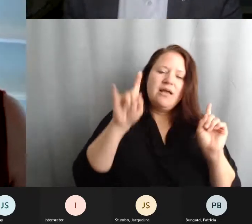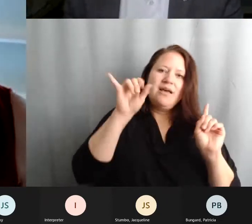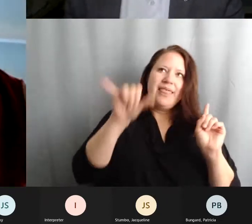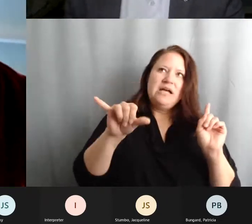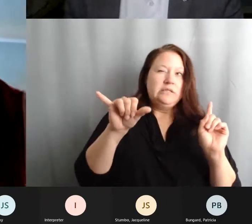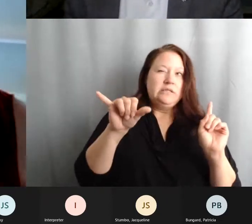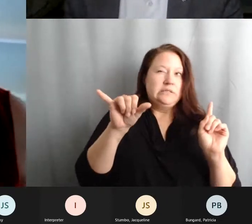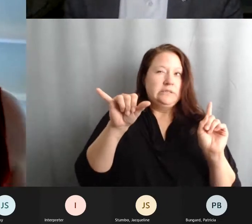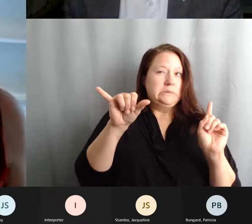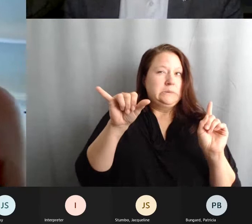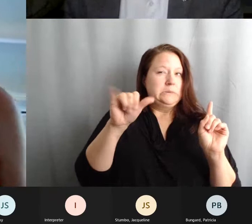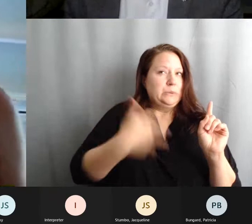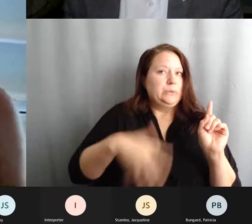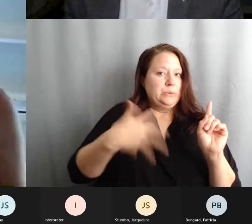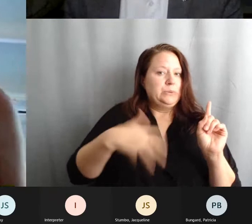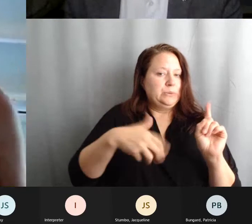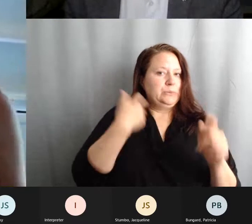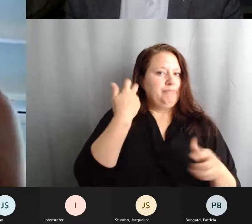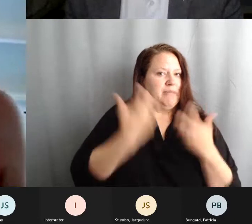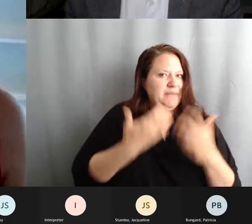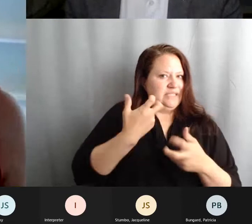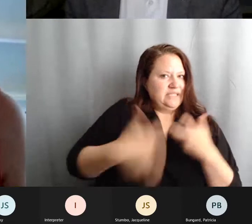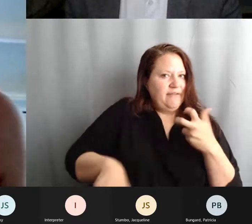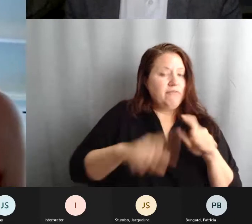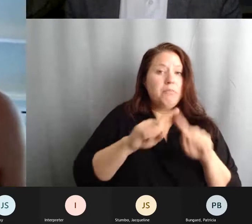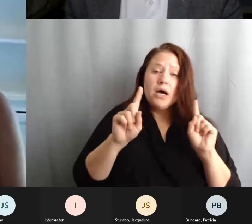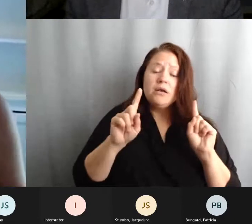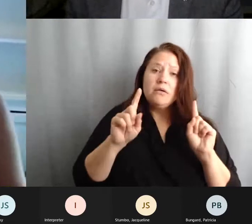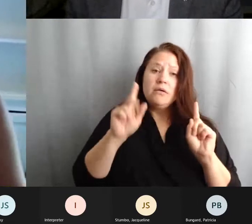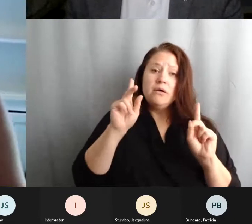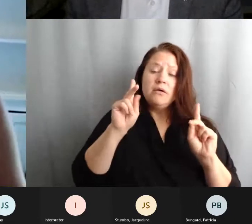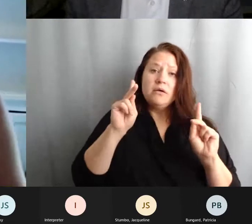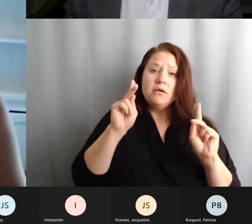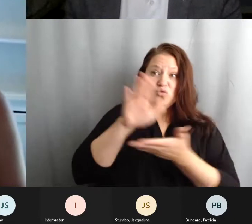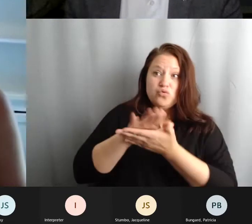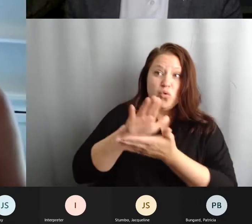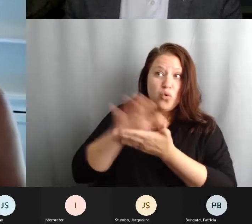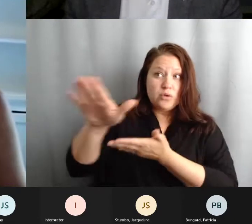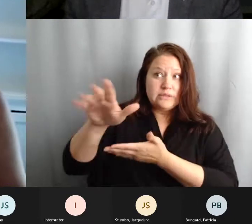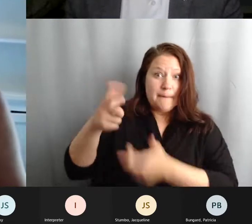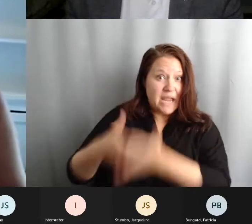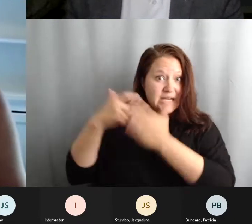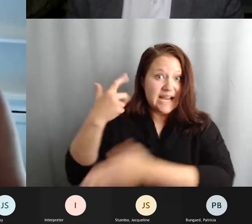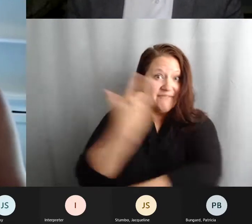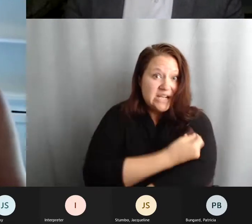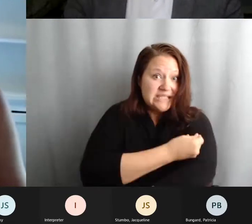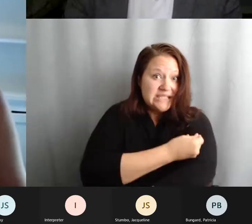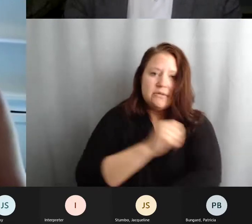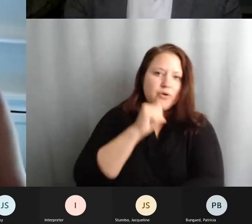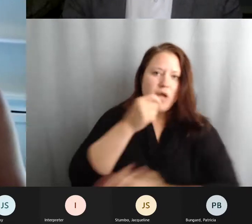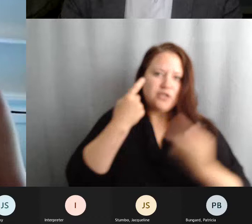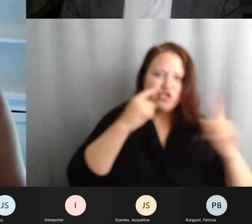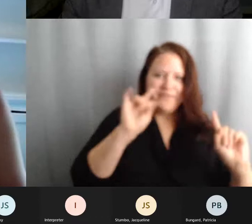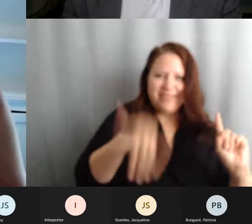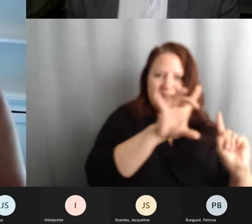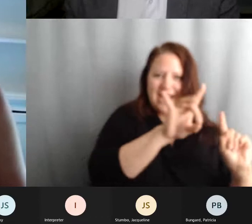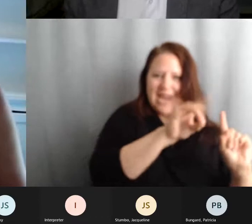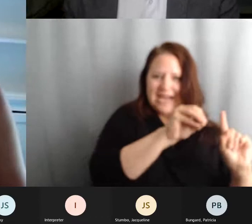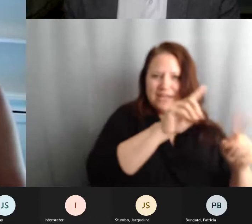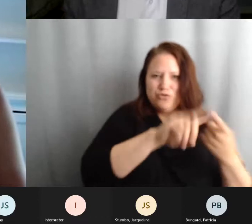goal, but even with the schools that have mandated vaccine, they're not getting to that level. So this is one of the